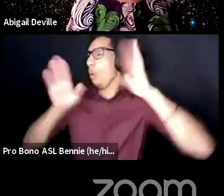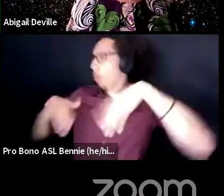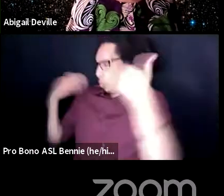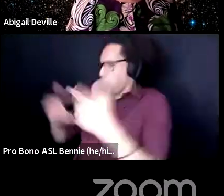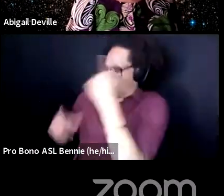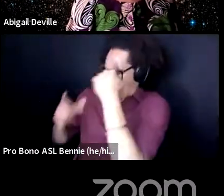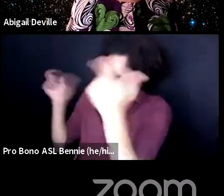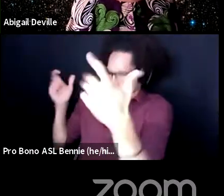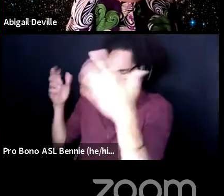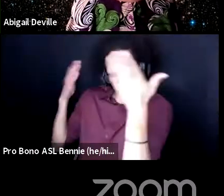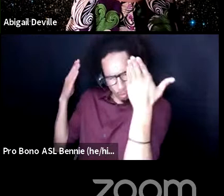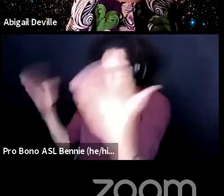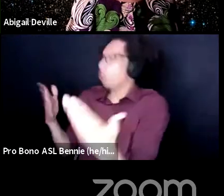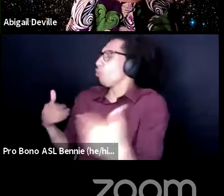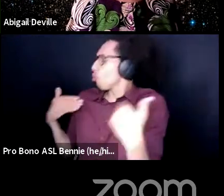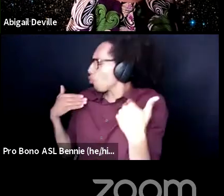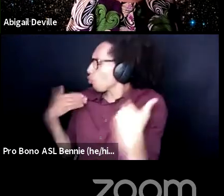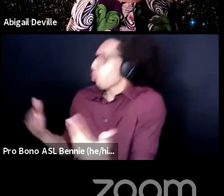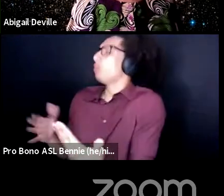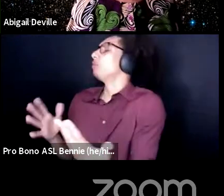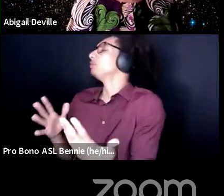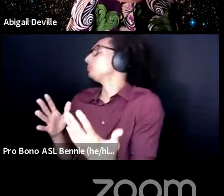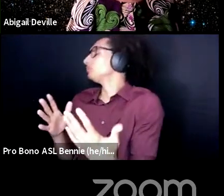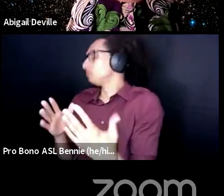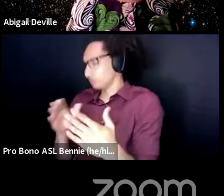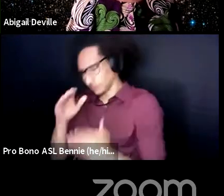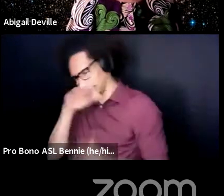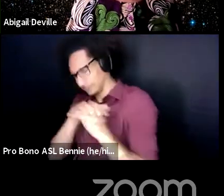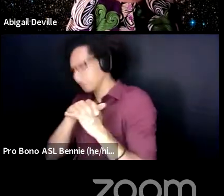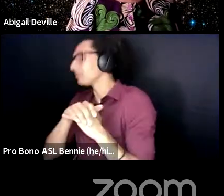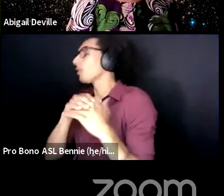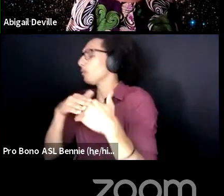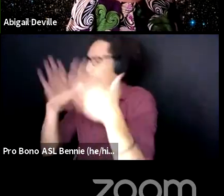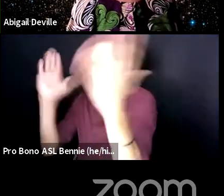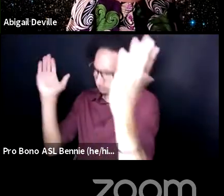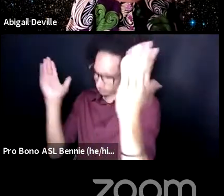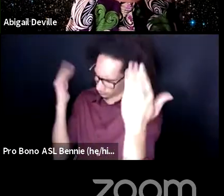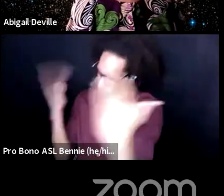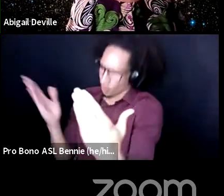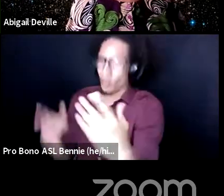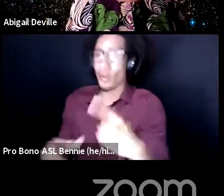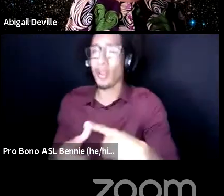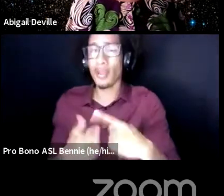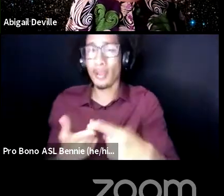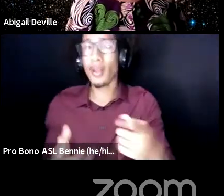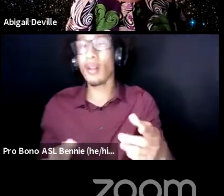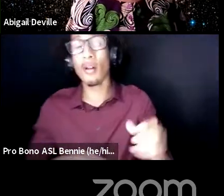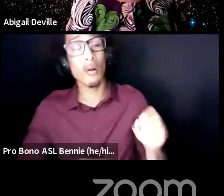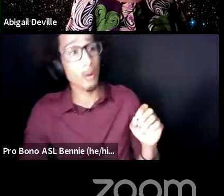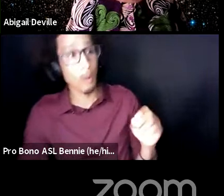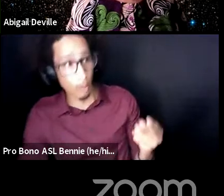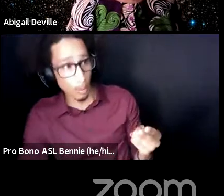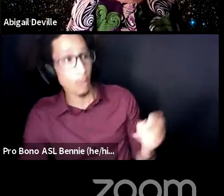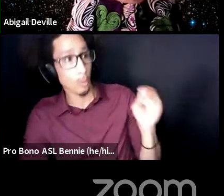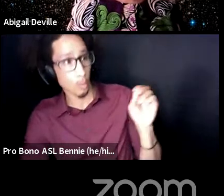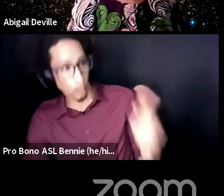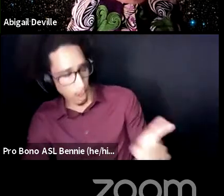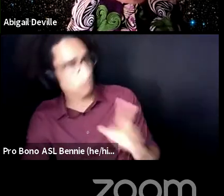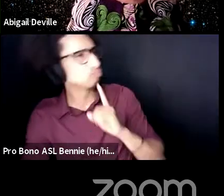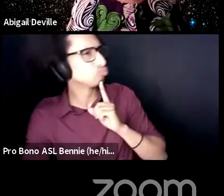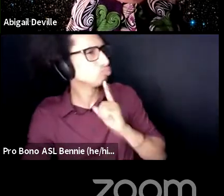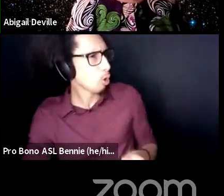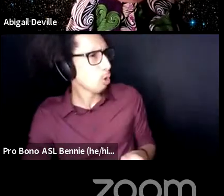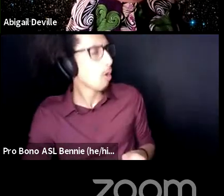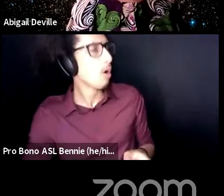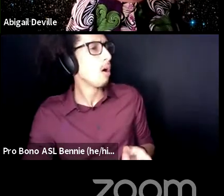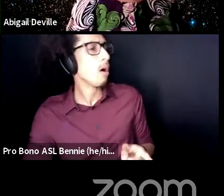go to figure out, when you come up with your idea and your project, then it's sort of like,